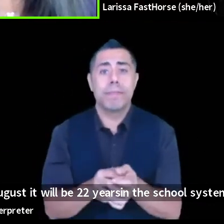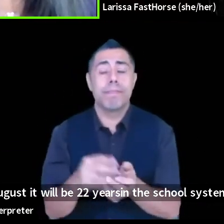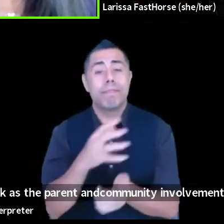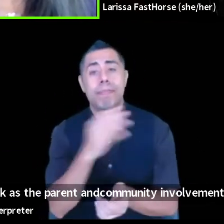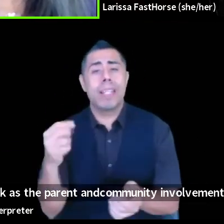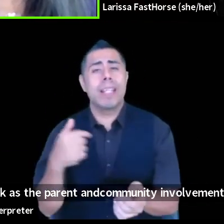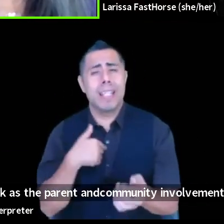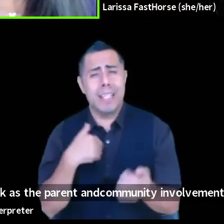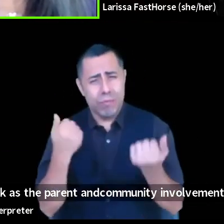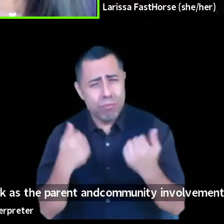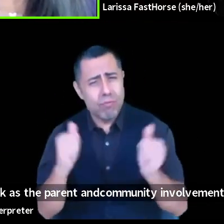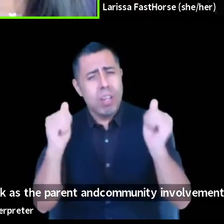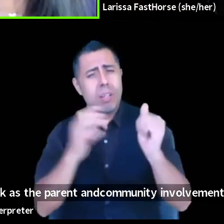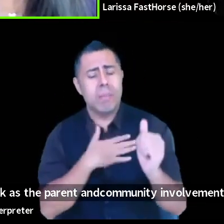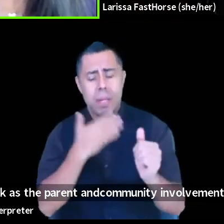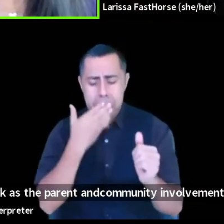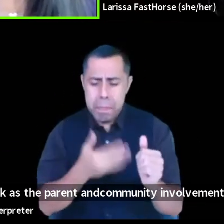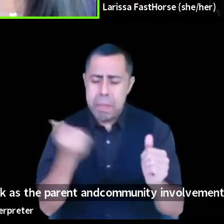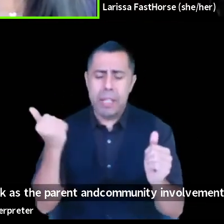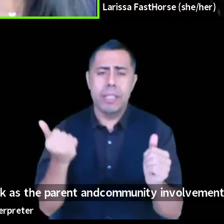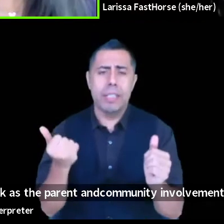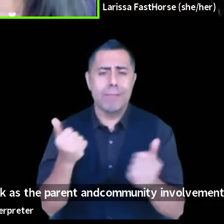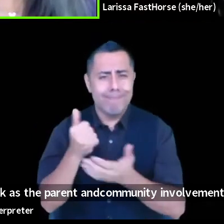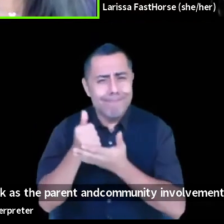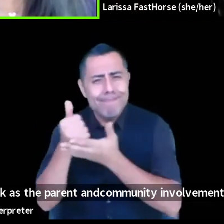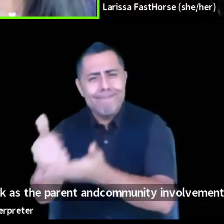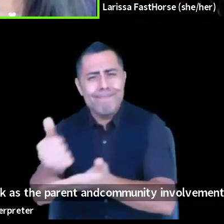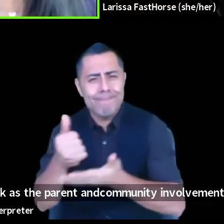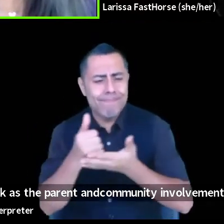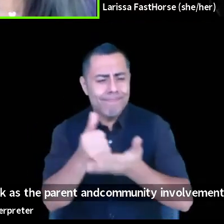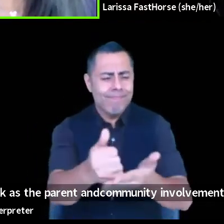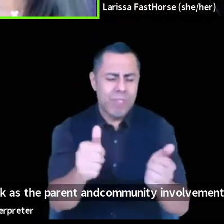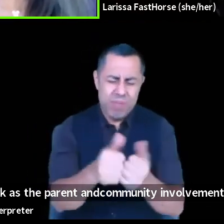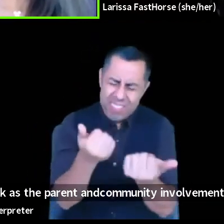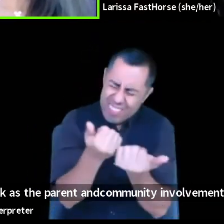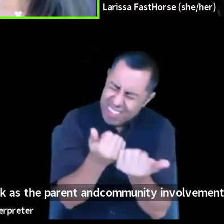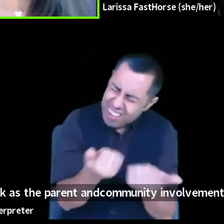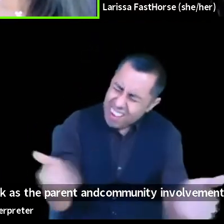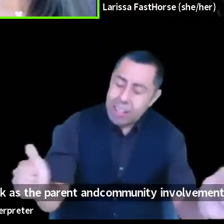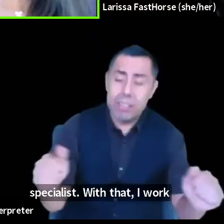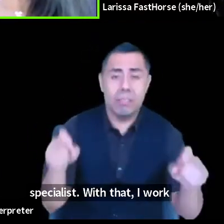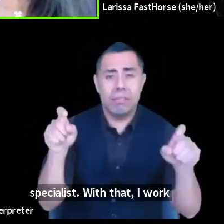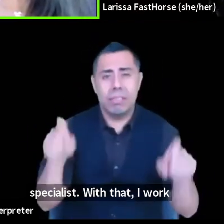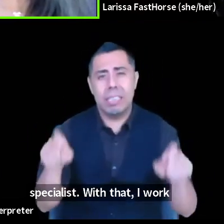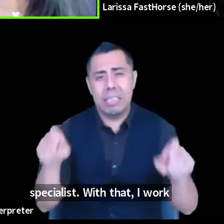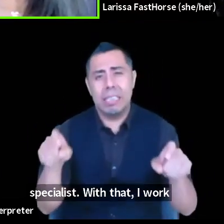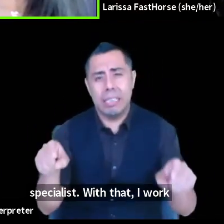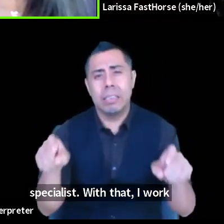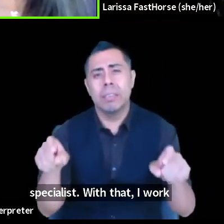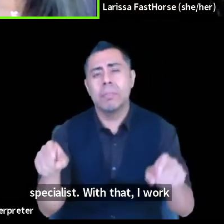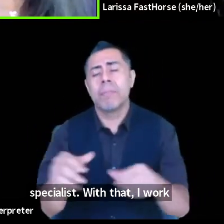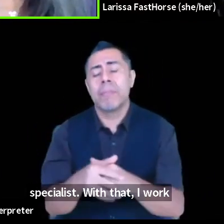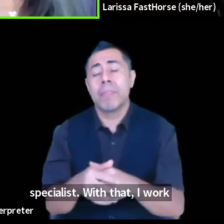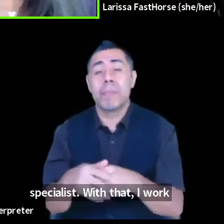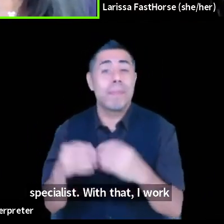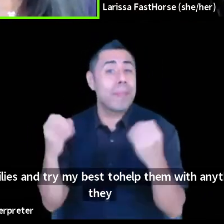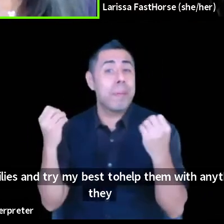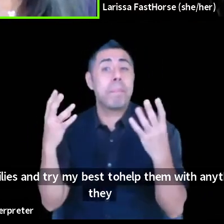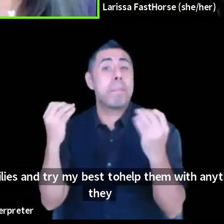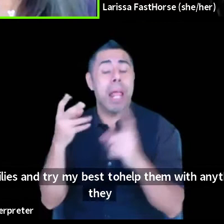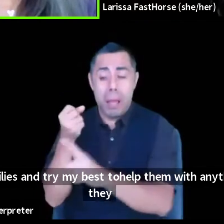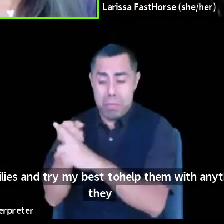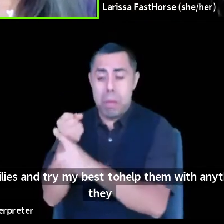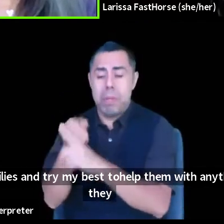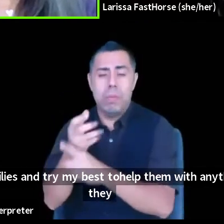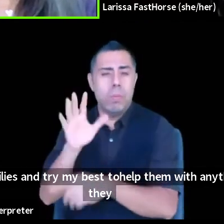I try my best to help them with anything that they need. A lot of times, well,